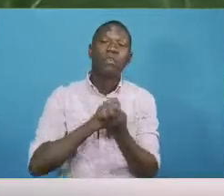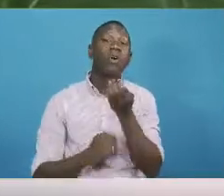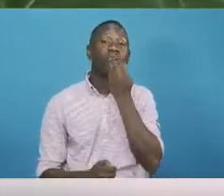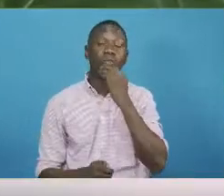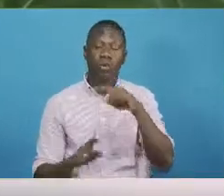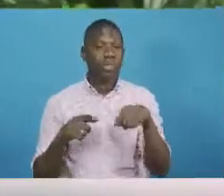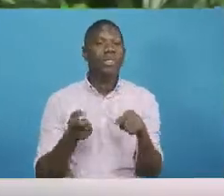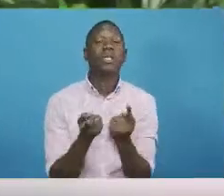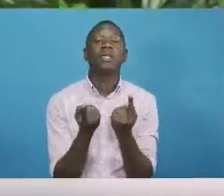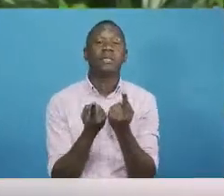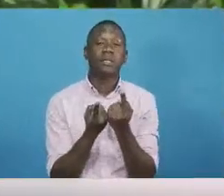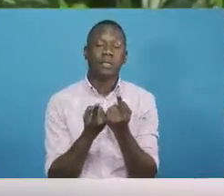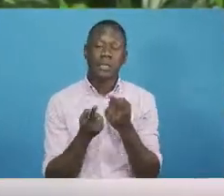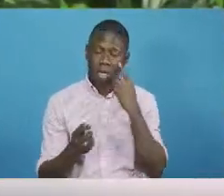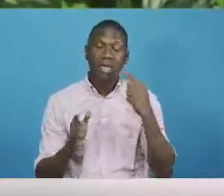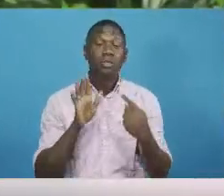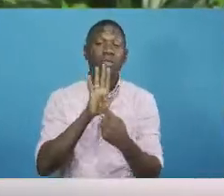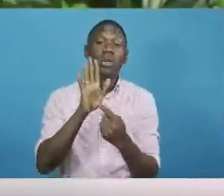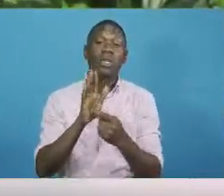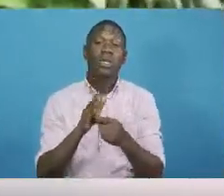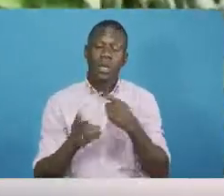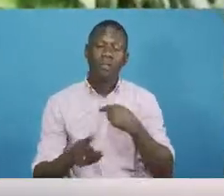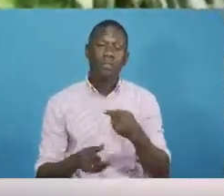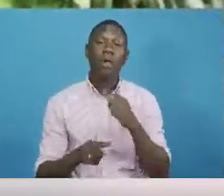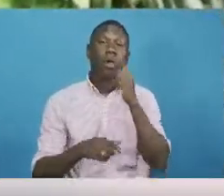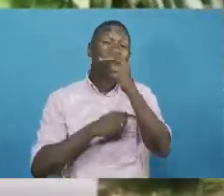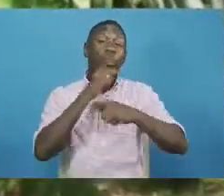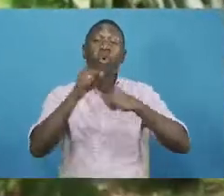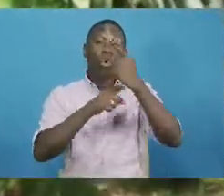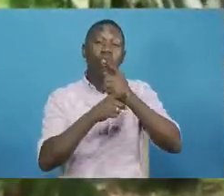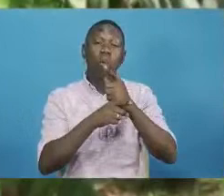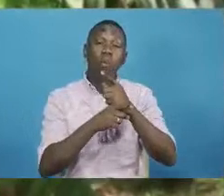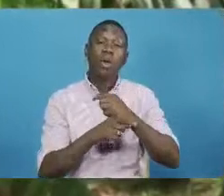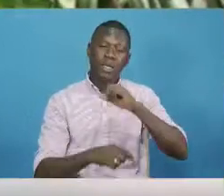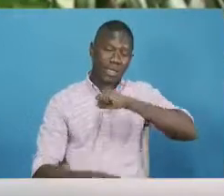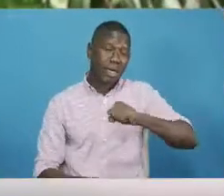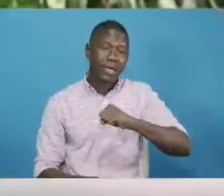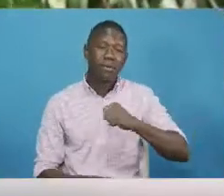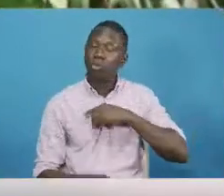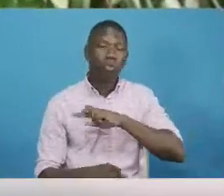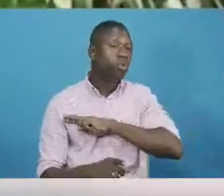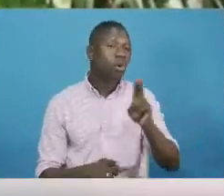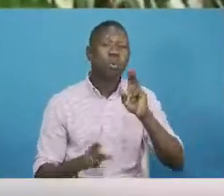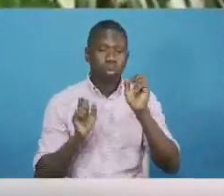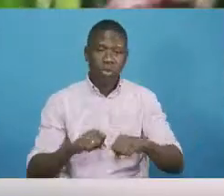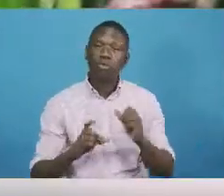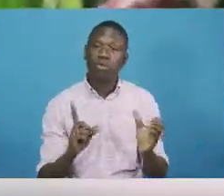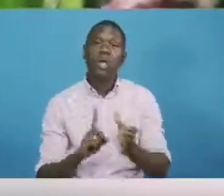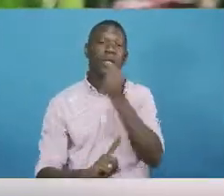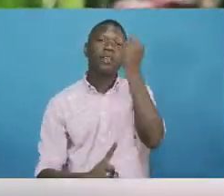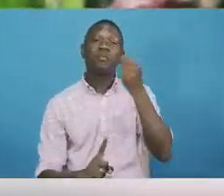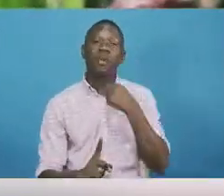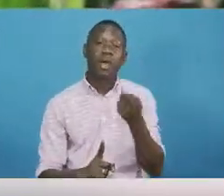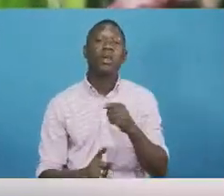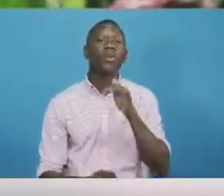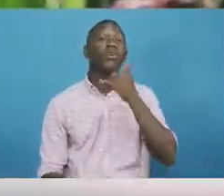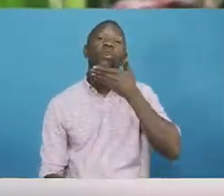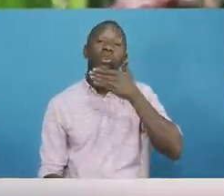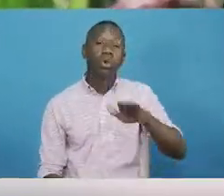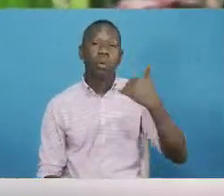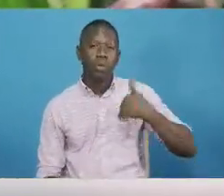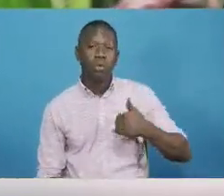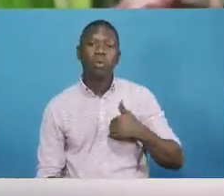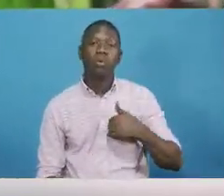and emphasize that the success of such a global effort will not be achieved without the meaningful participation of young people. We spoke to the